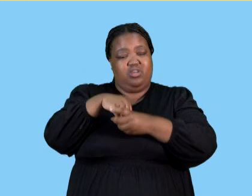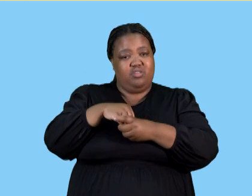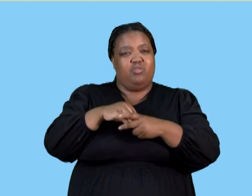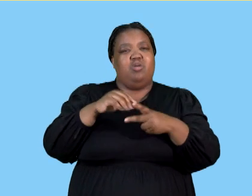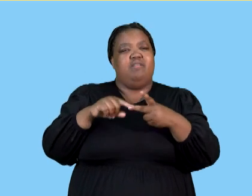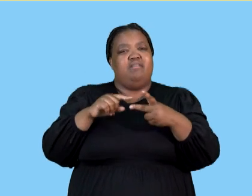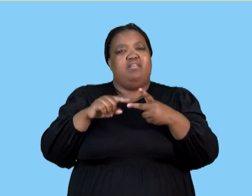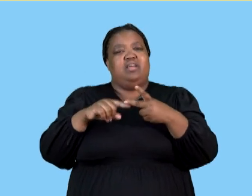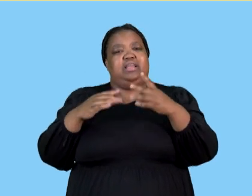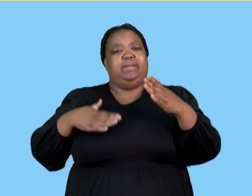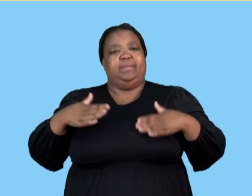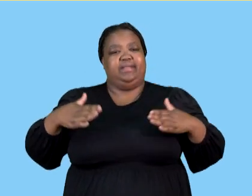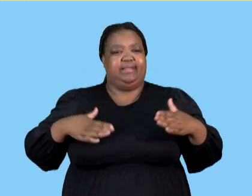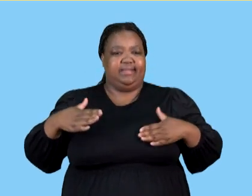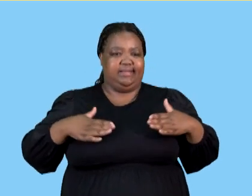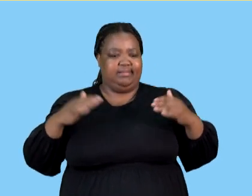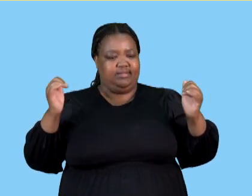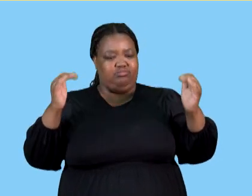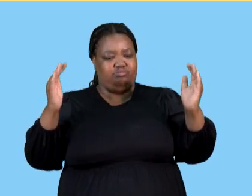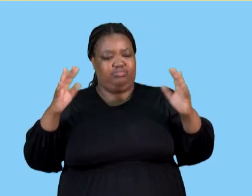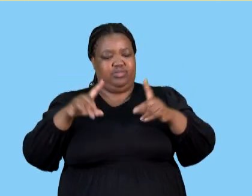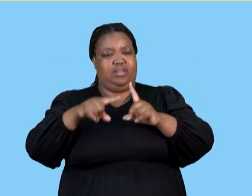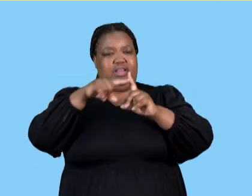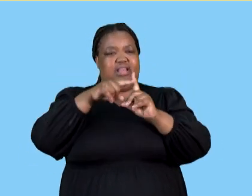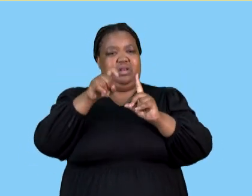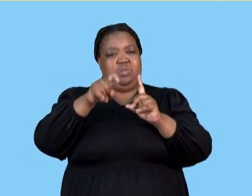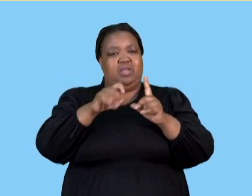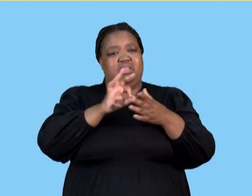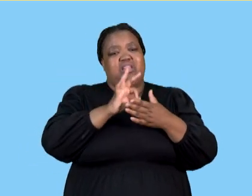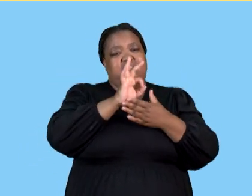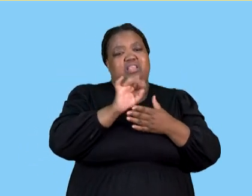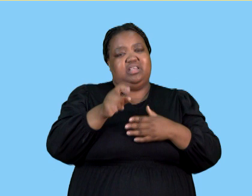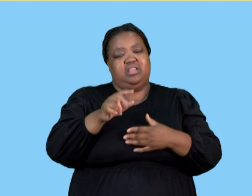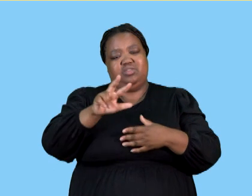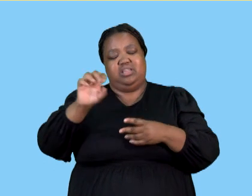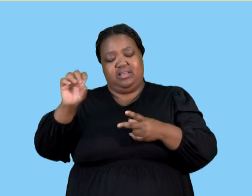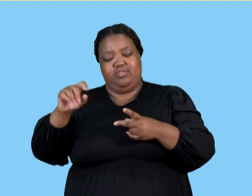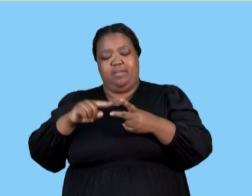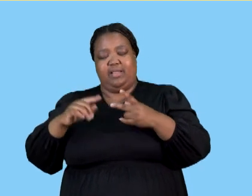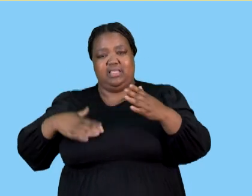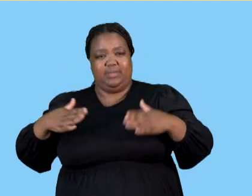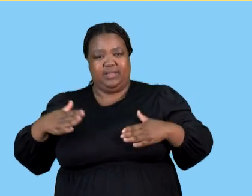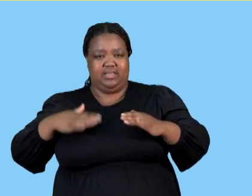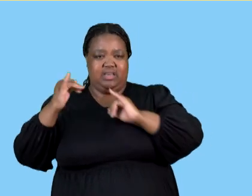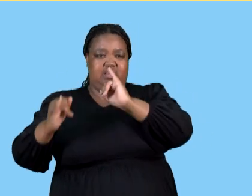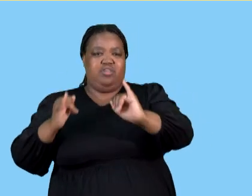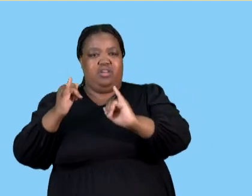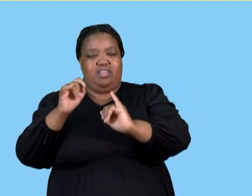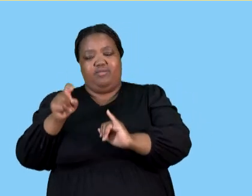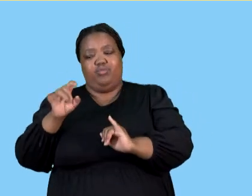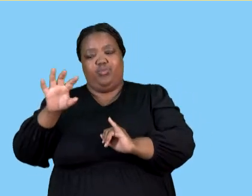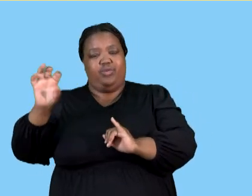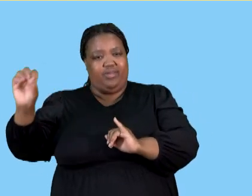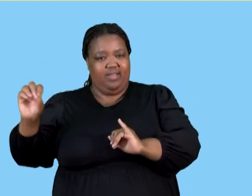plus our administration. So we now say factory overheads, 13.8, plus